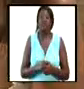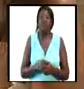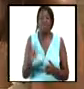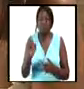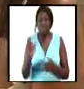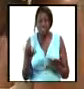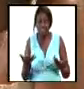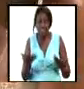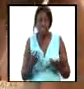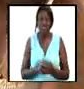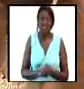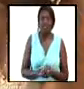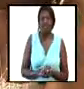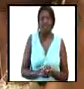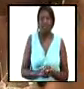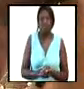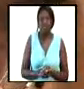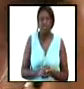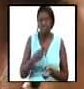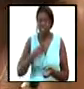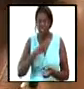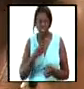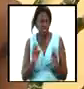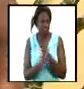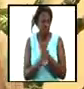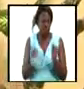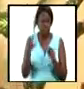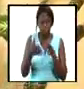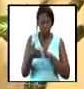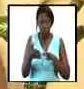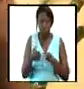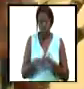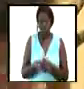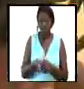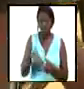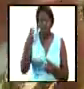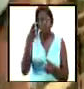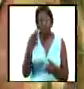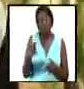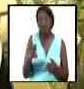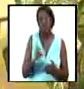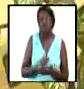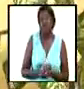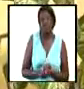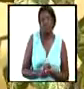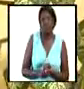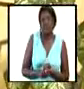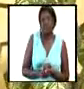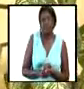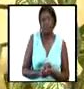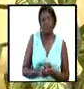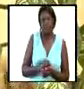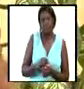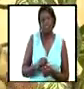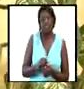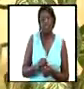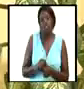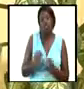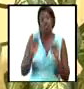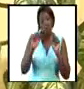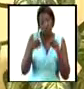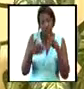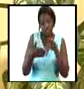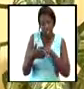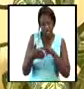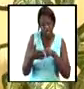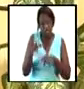What? Are you saying I cannot read? Of course not. I'm saying you don't read